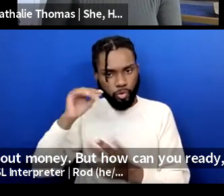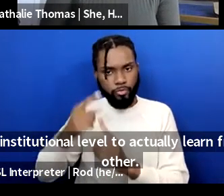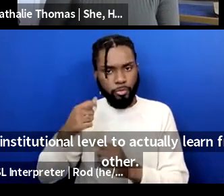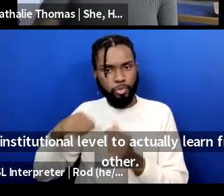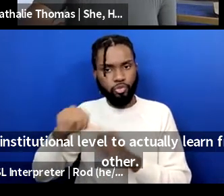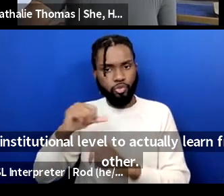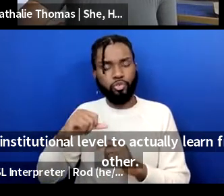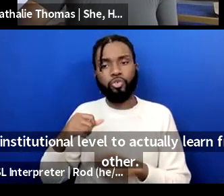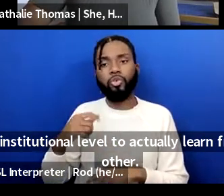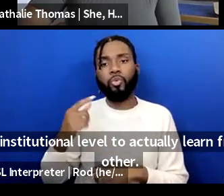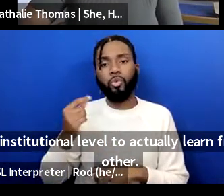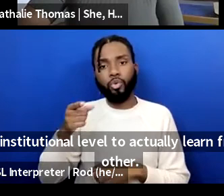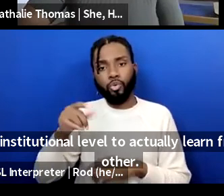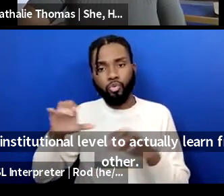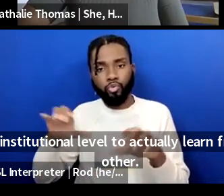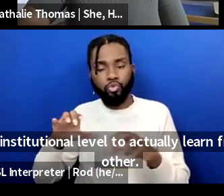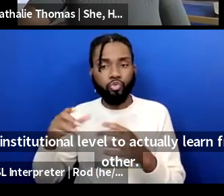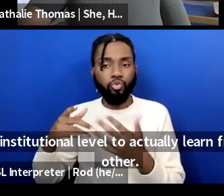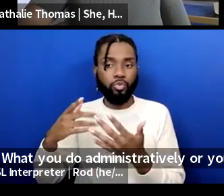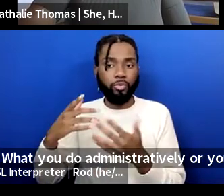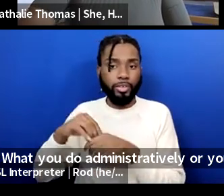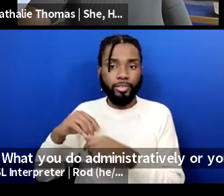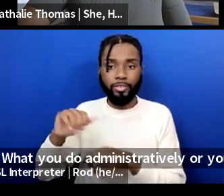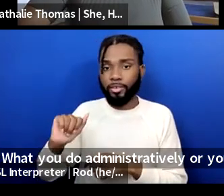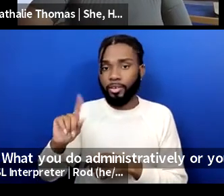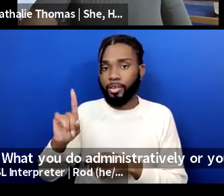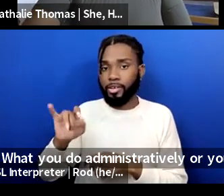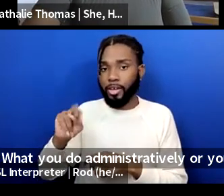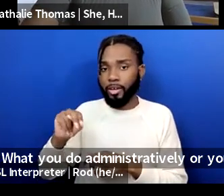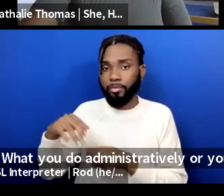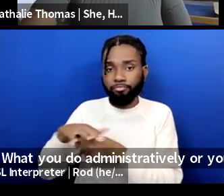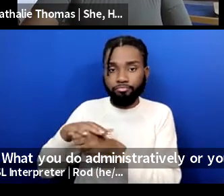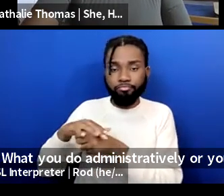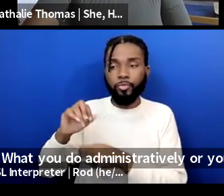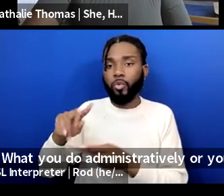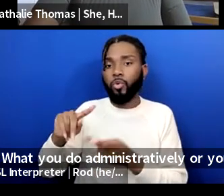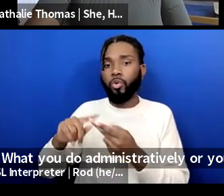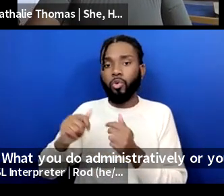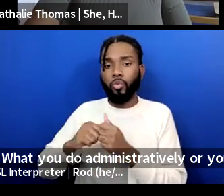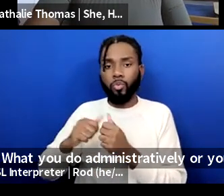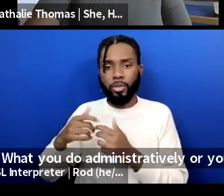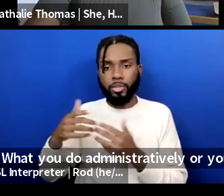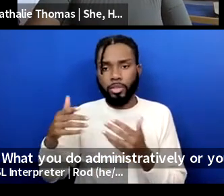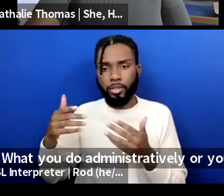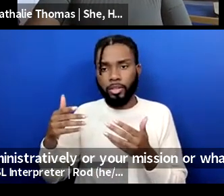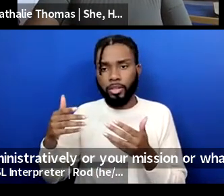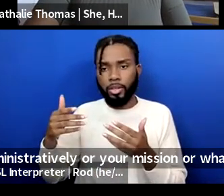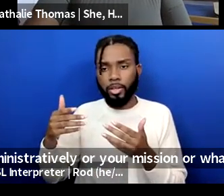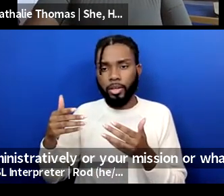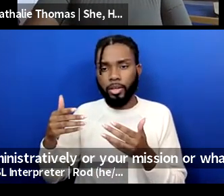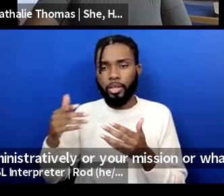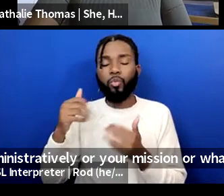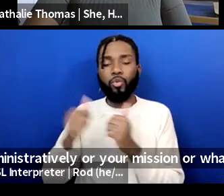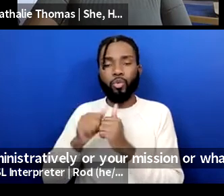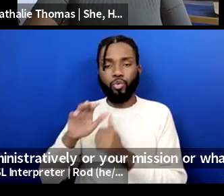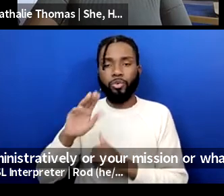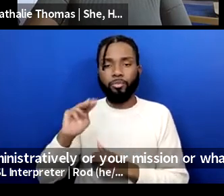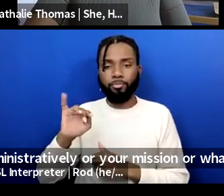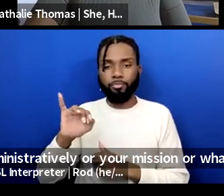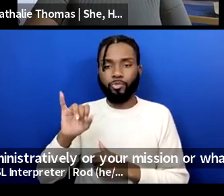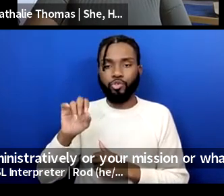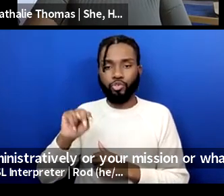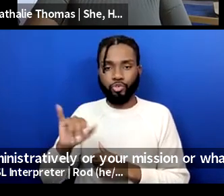do administratively or your mission or whatever it is. And it means so much to be like